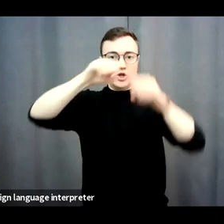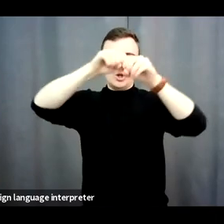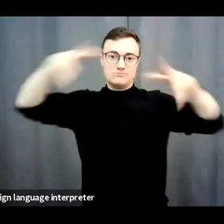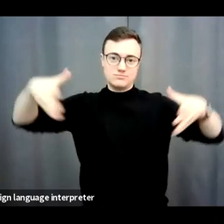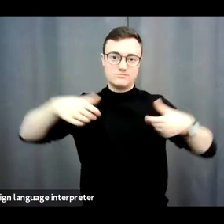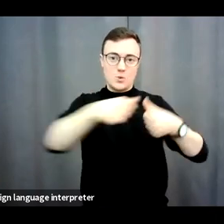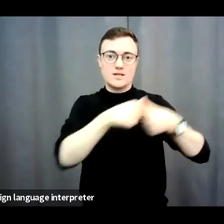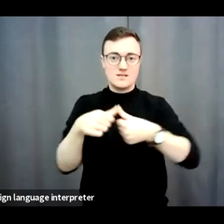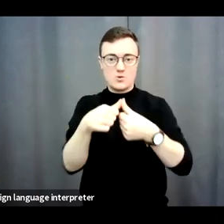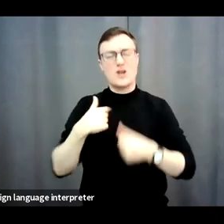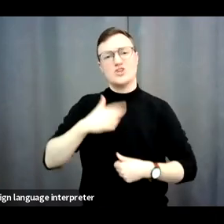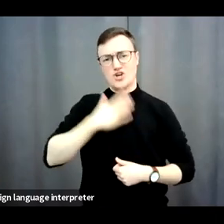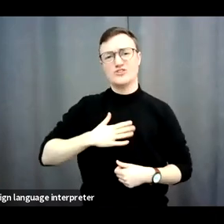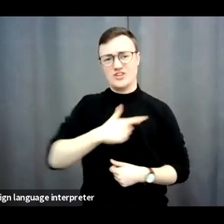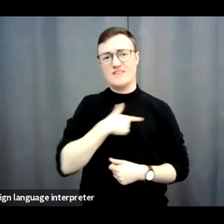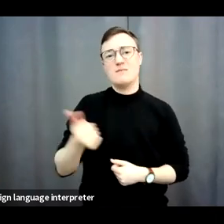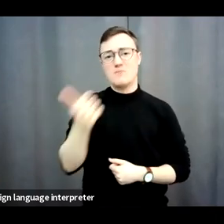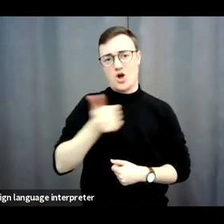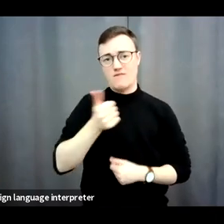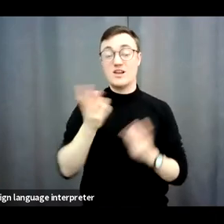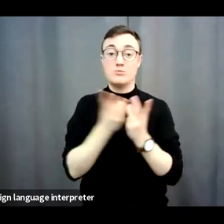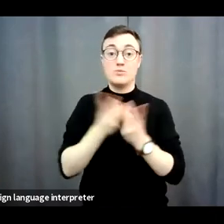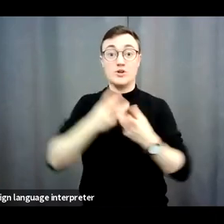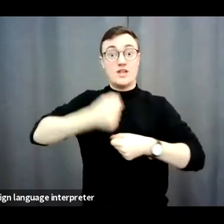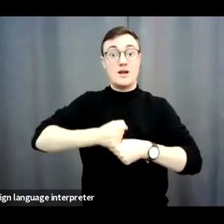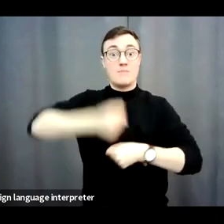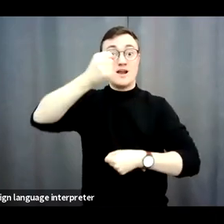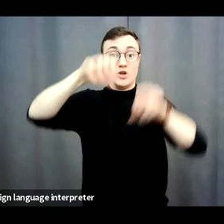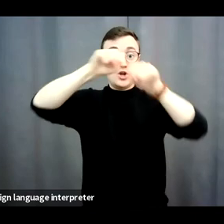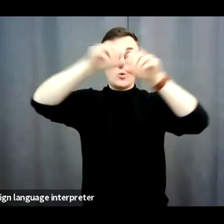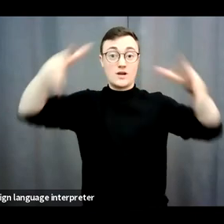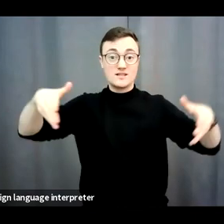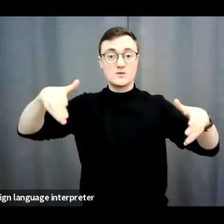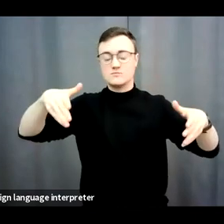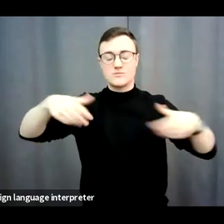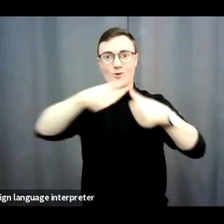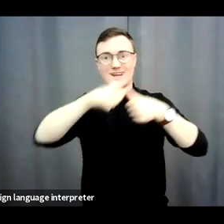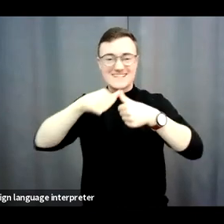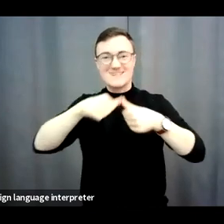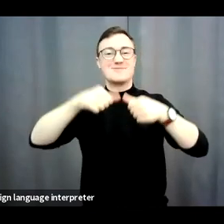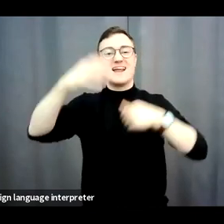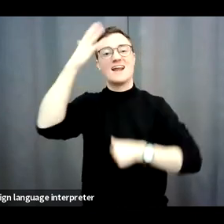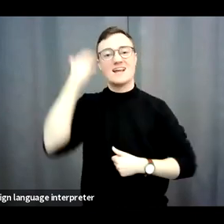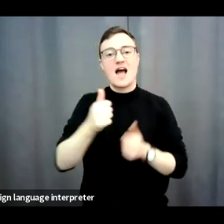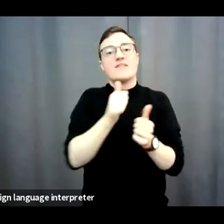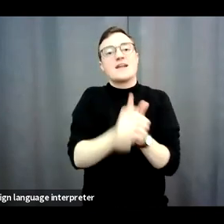more umbrella organizations which can represent the broad diversity of disability